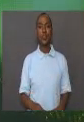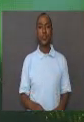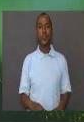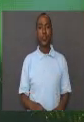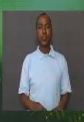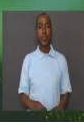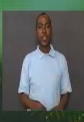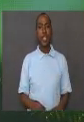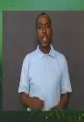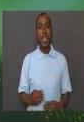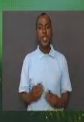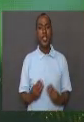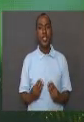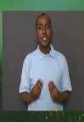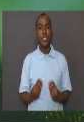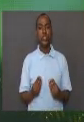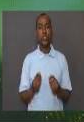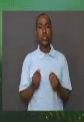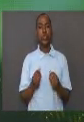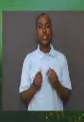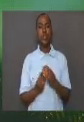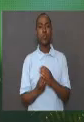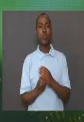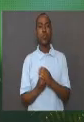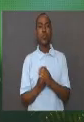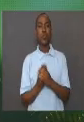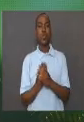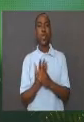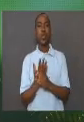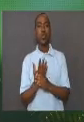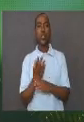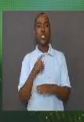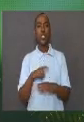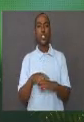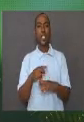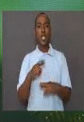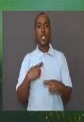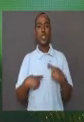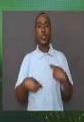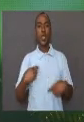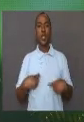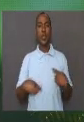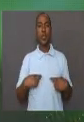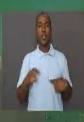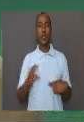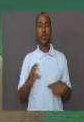As the yeast cells grow, they begin to respire anaerobically.